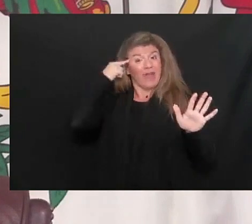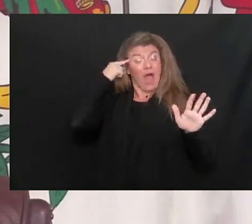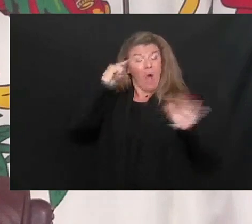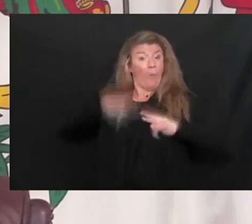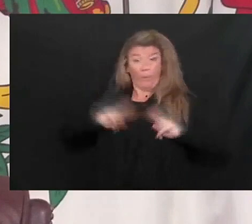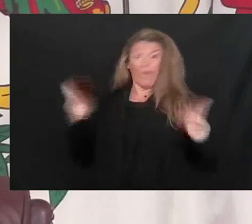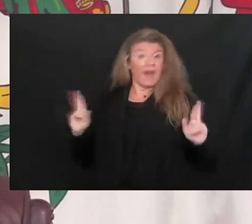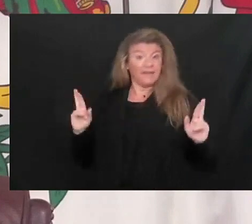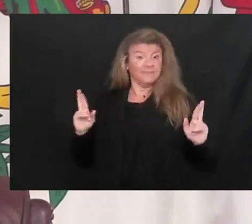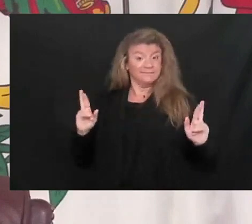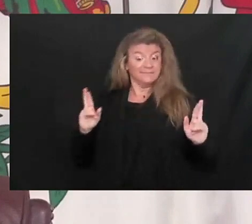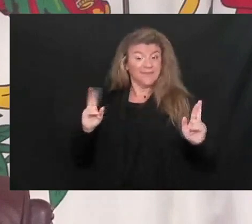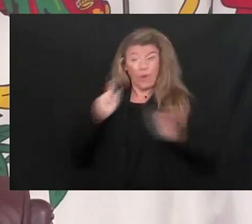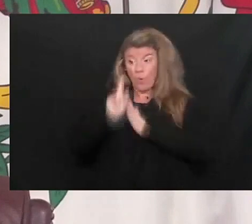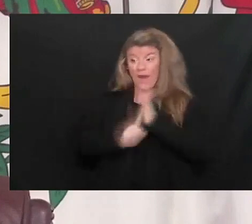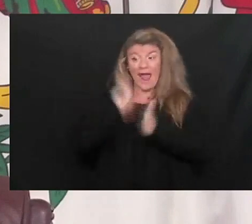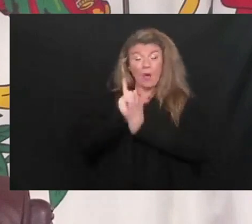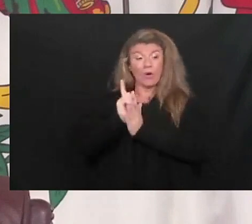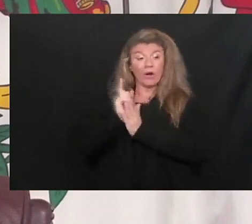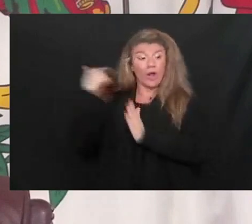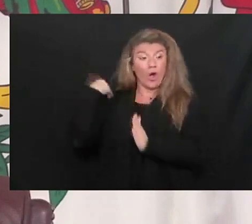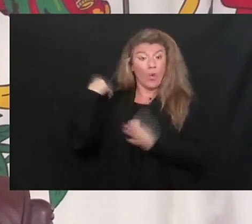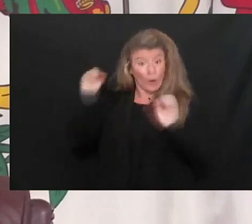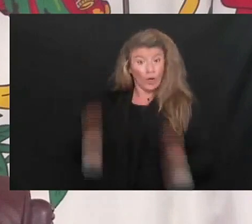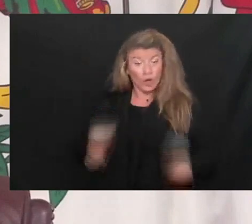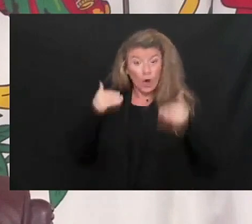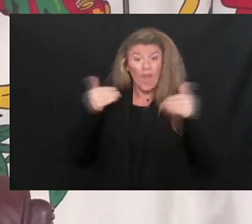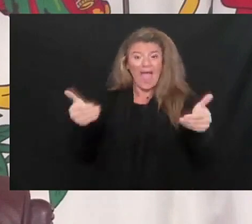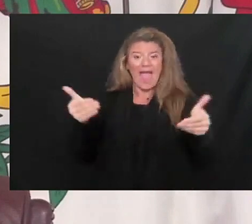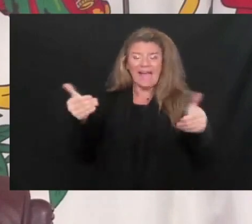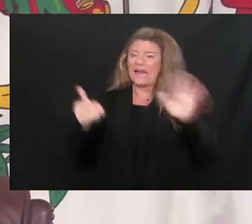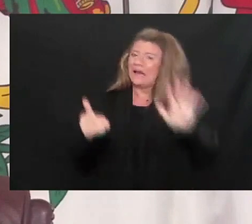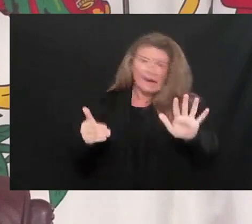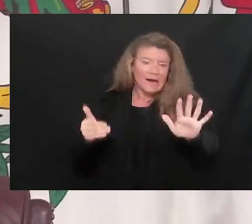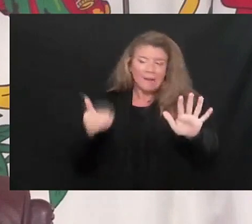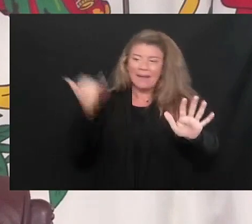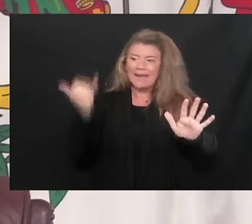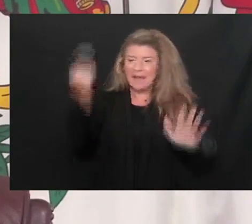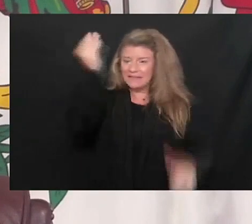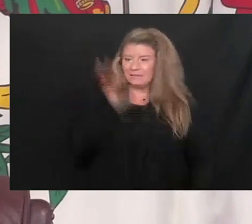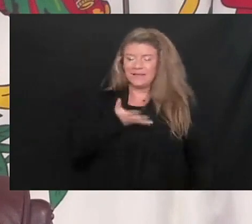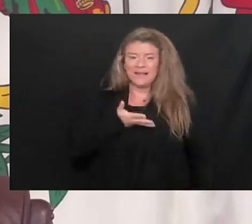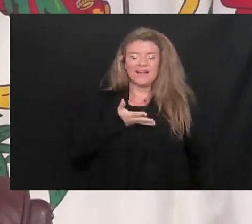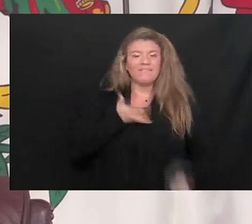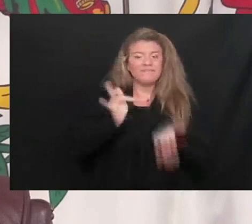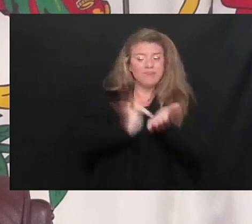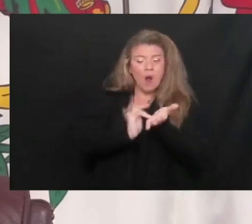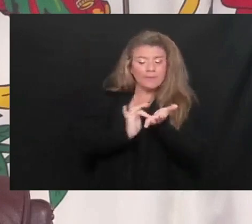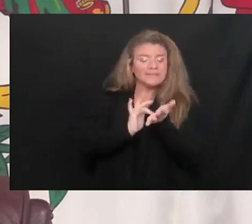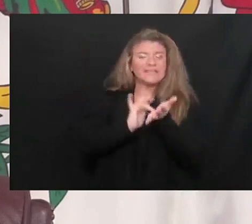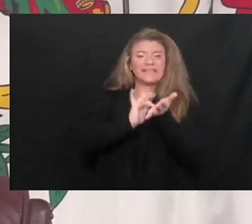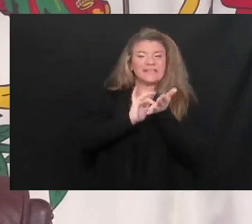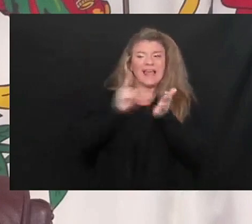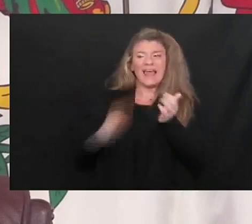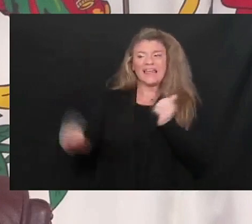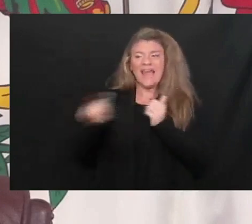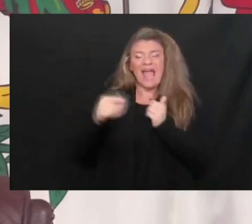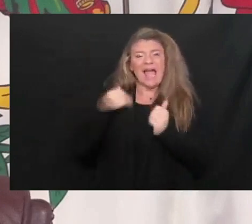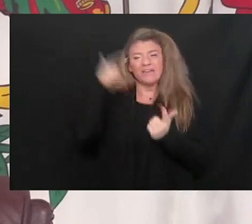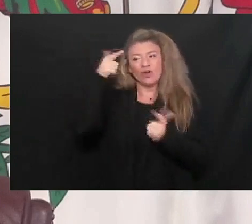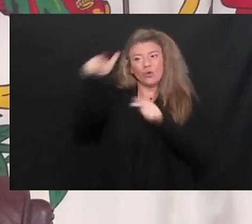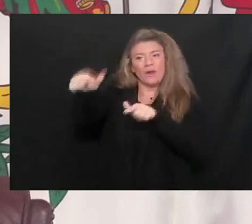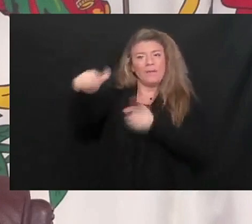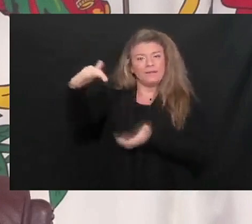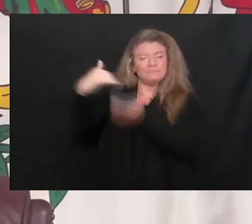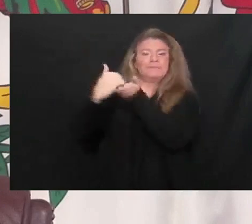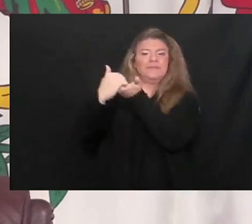we had that an hour ago. But now it's come to our attention that the pharmacies or whatever have an agreement that we,